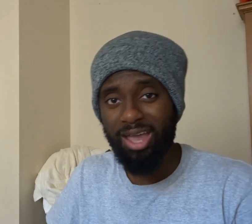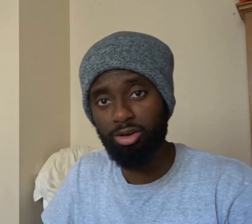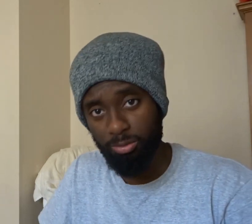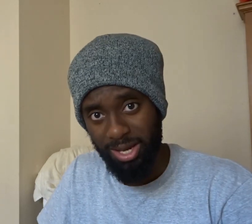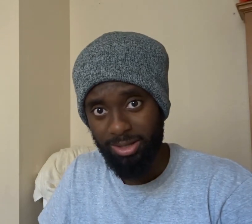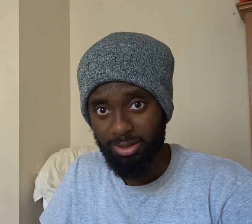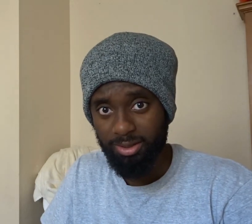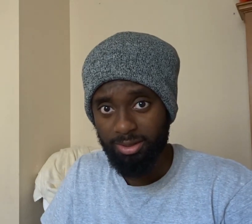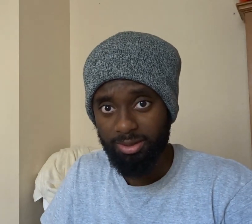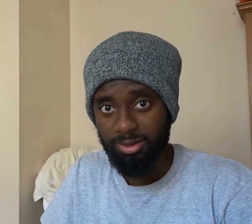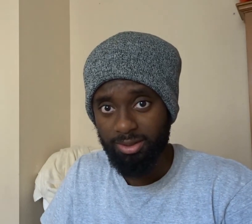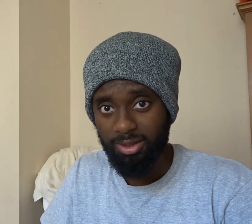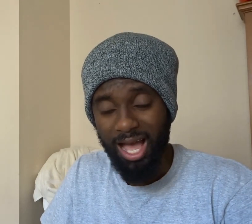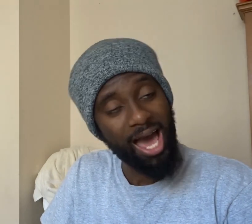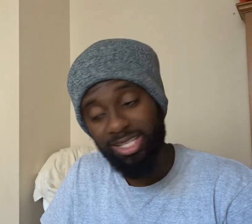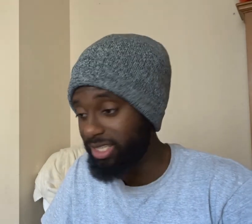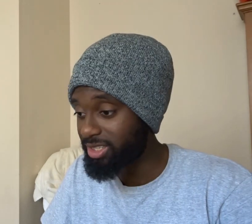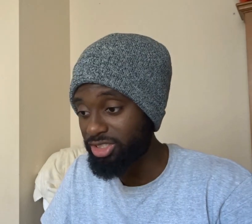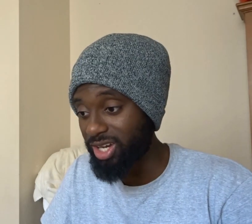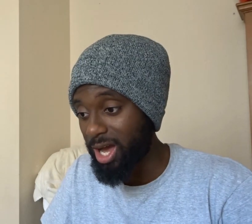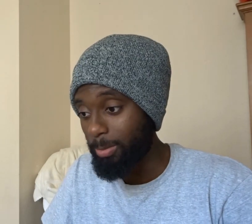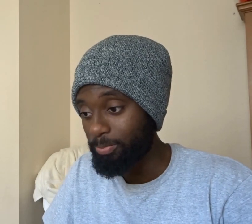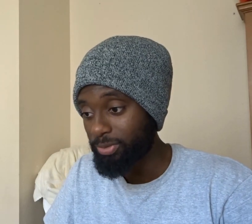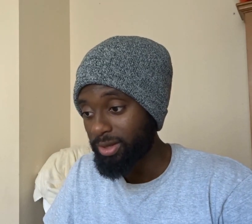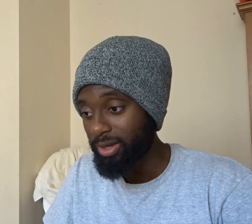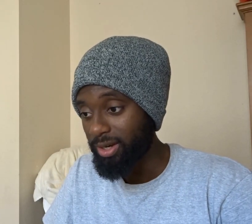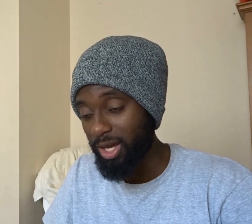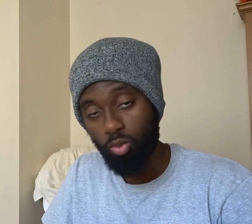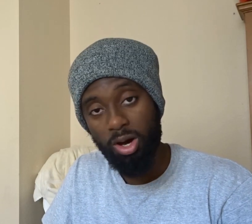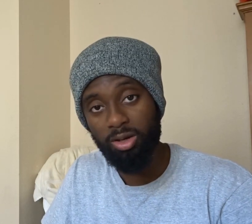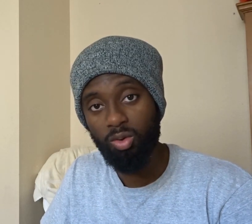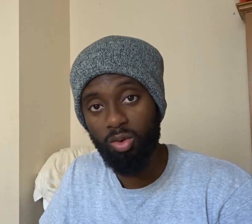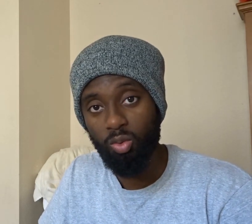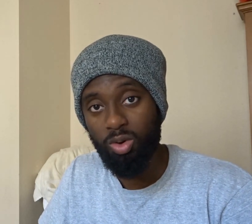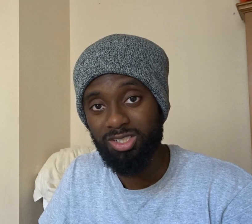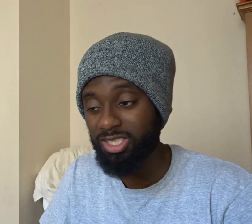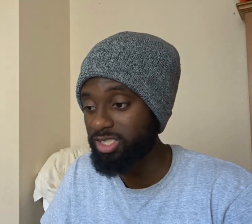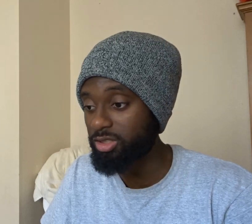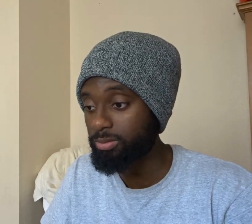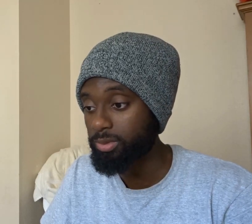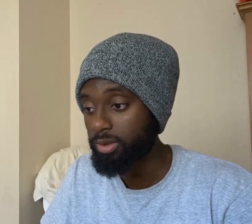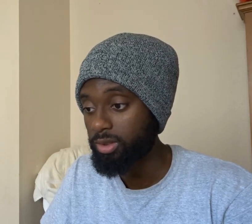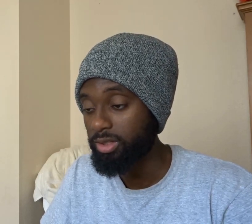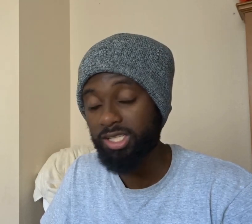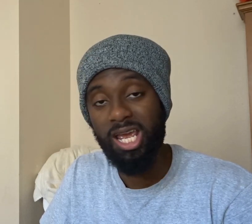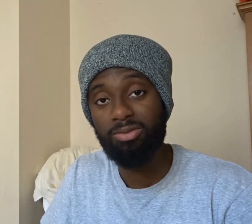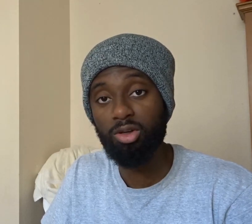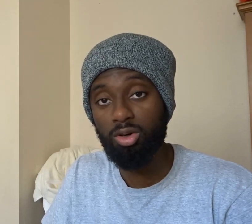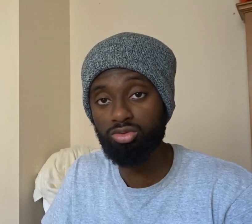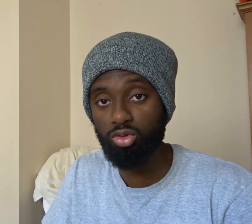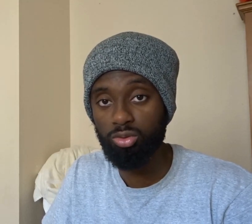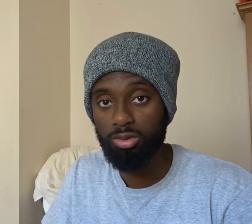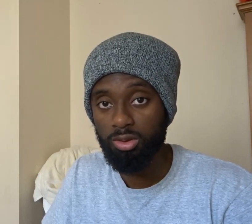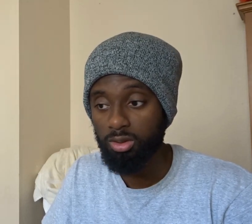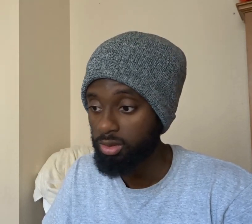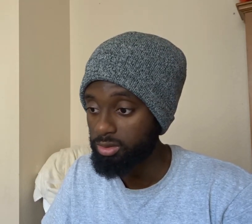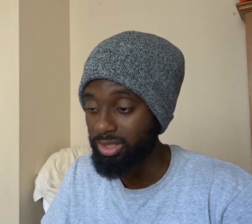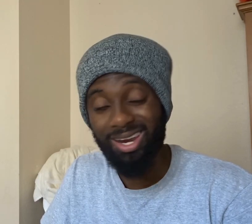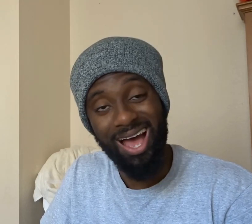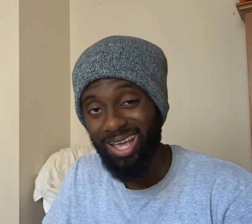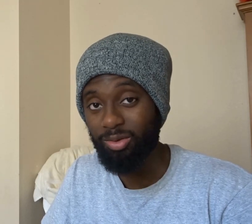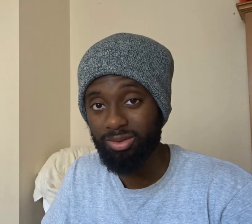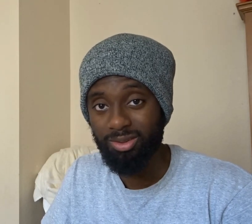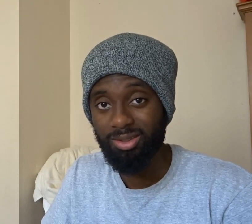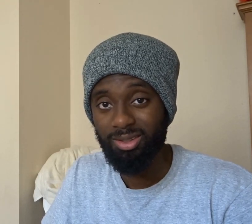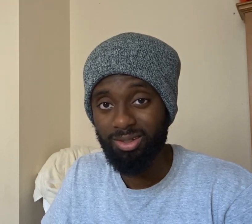Who hired her, man? How did she get this job? Like, what system did she have to go through to